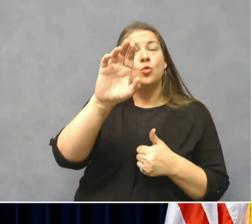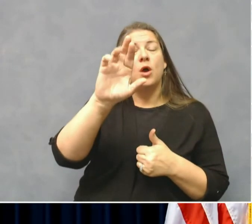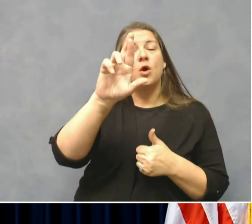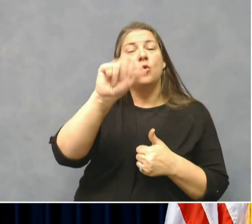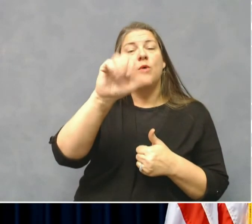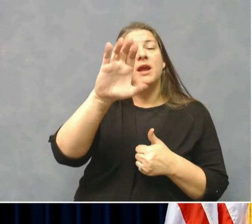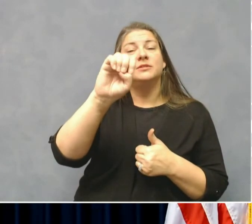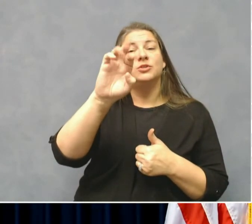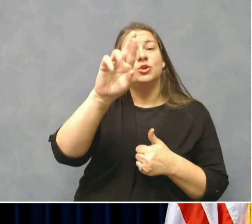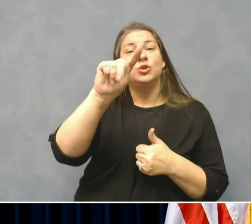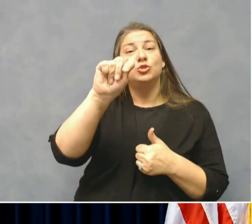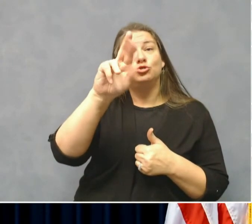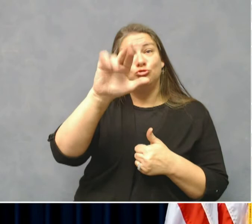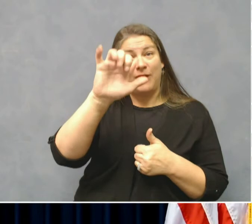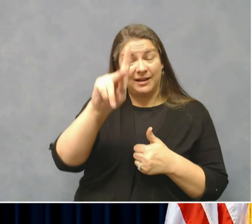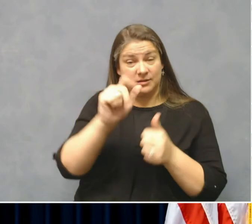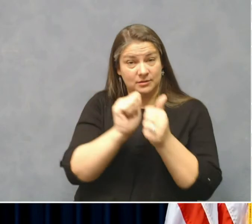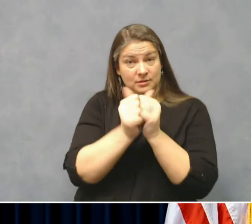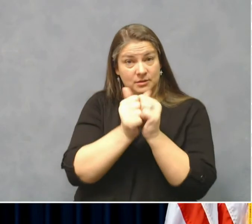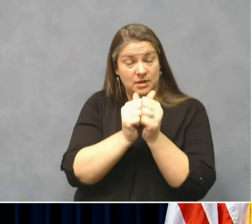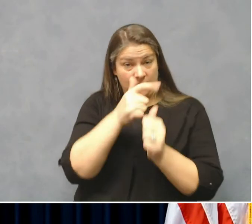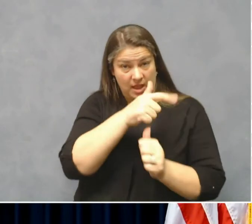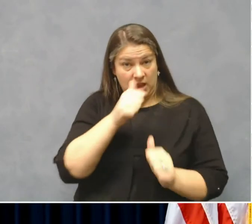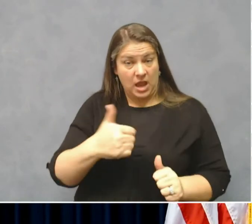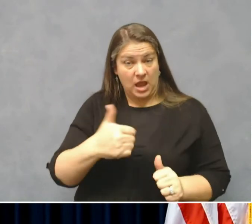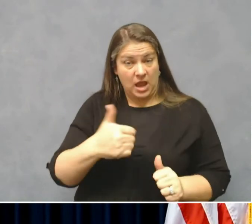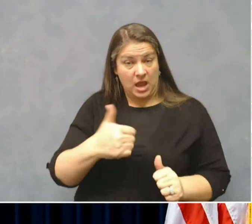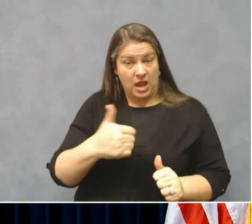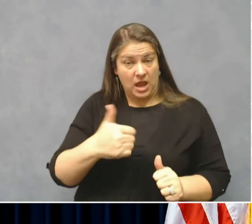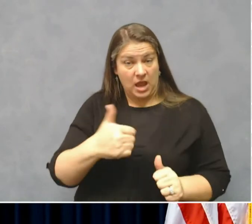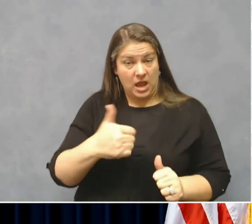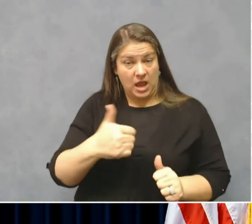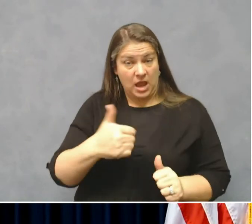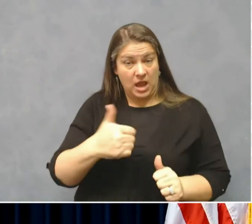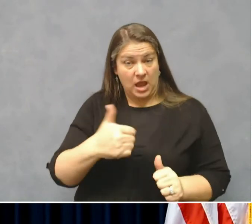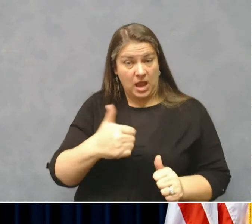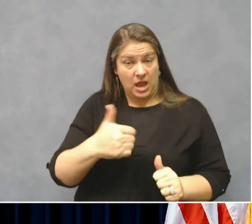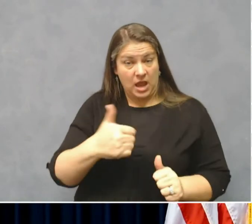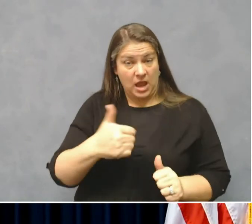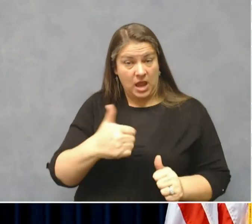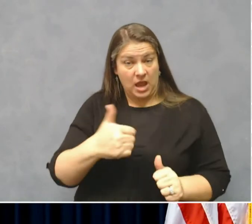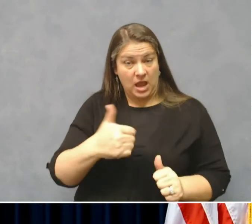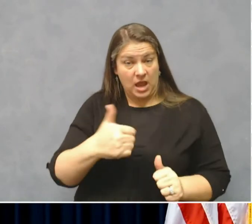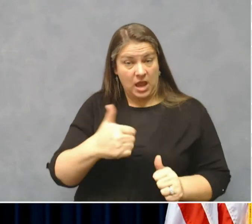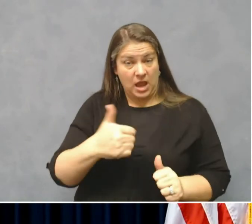legally allowed to have hundreds, in some cases thousands, of people,